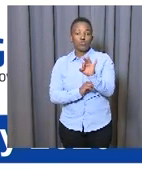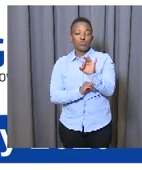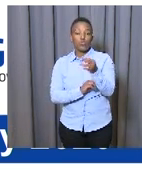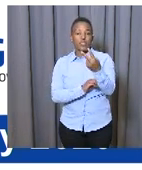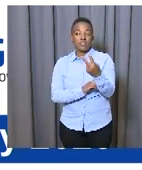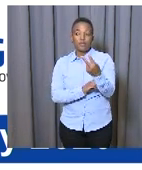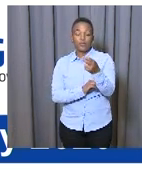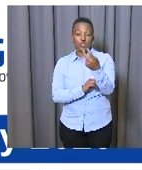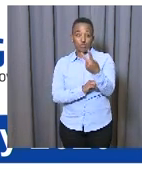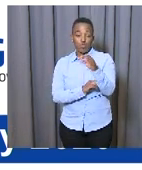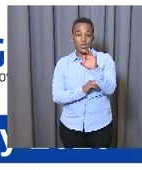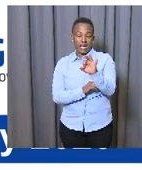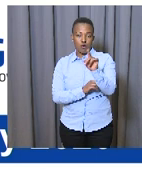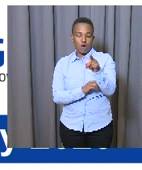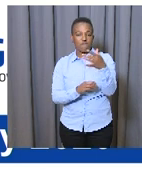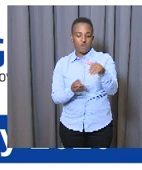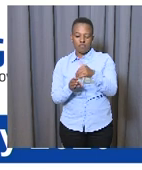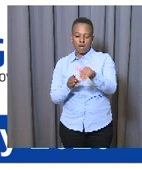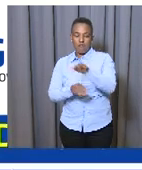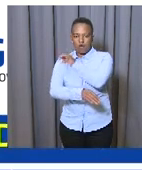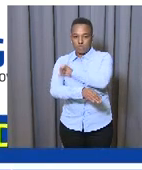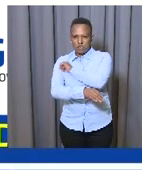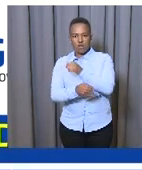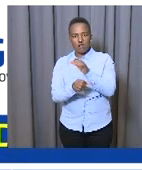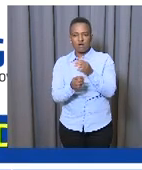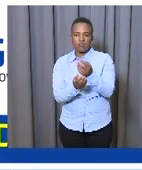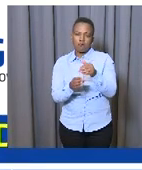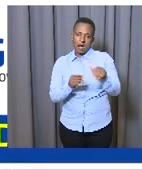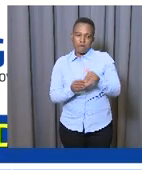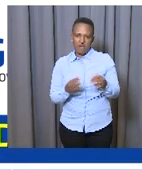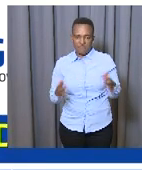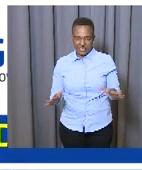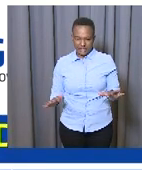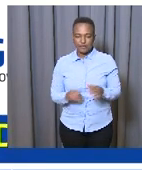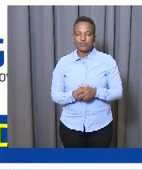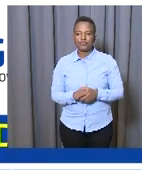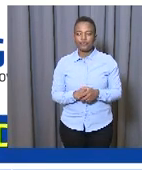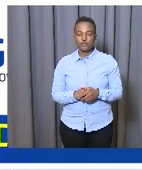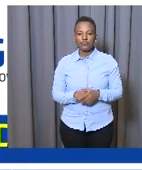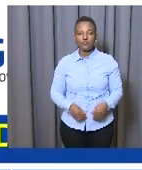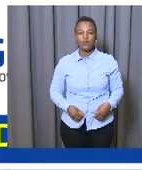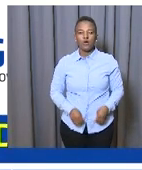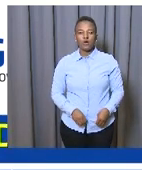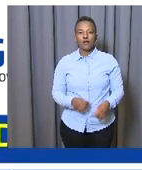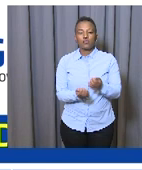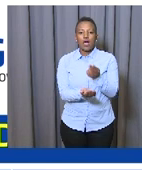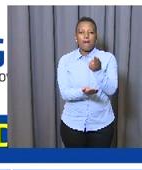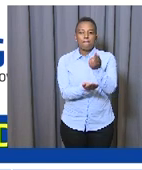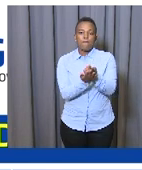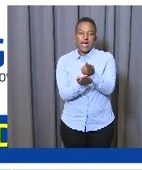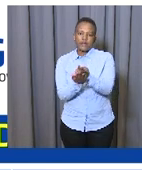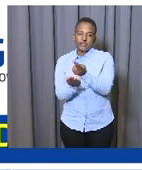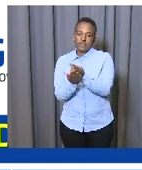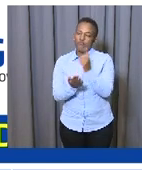discharged completely from our facilities. Current bed availabilities, the number